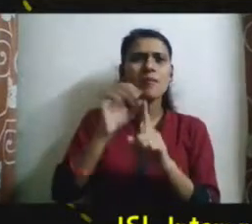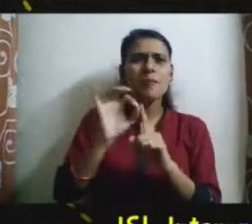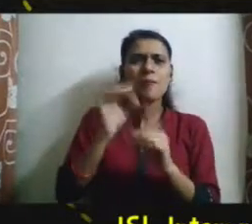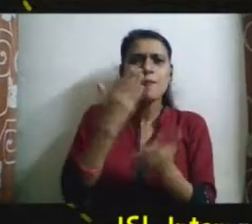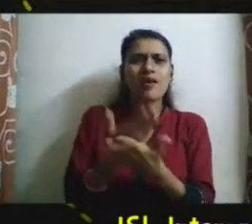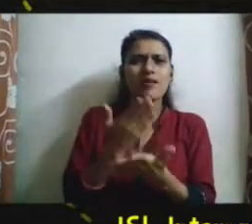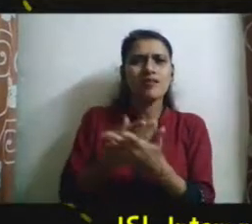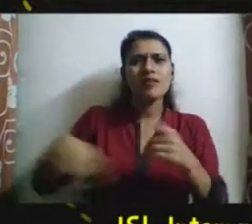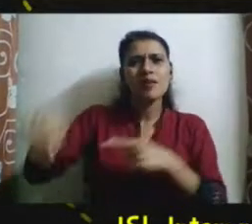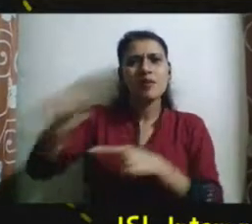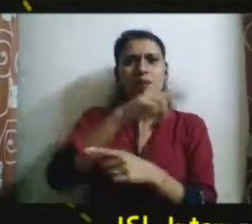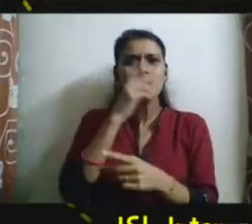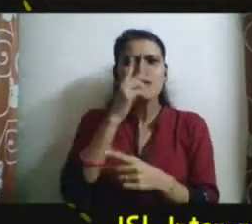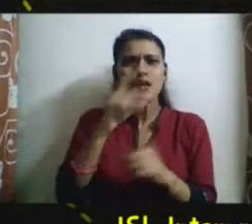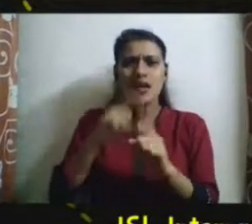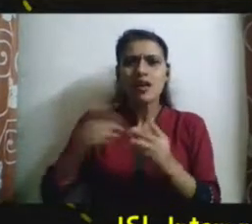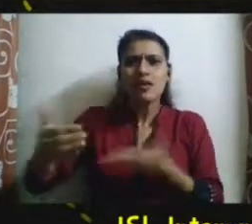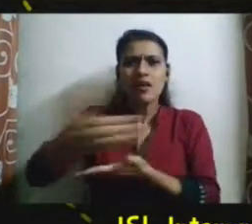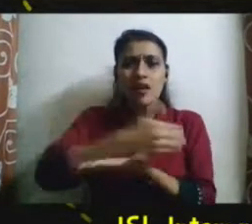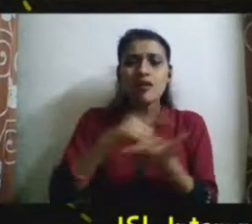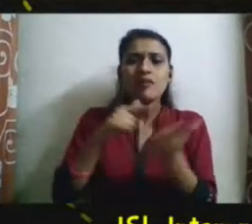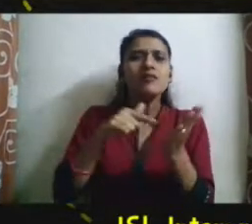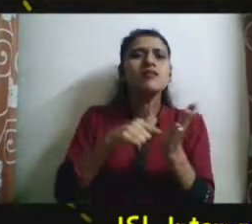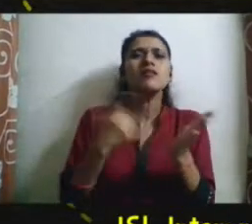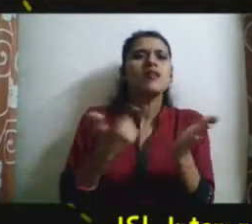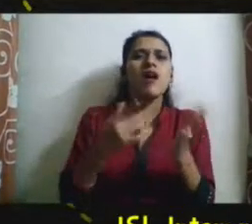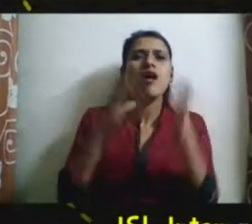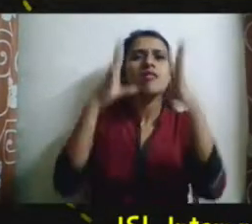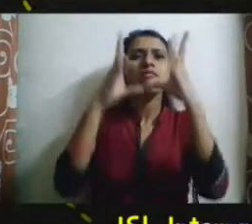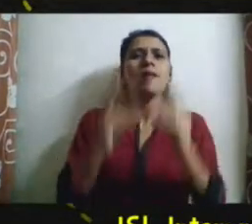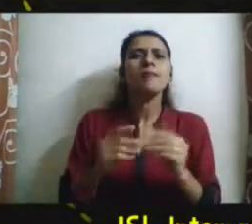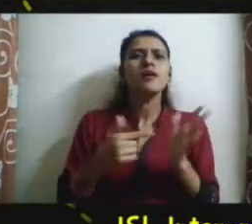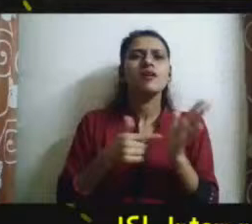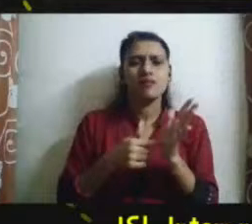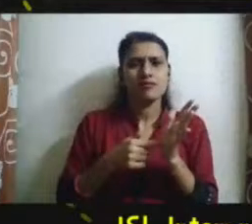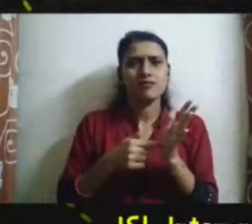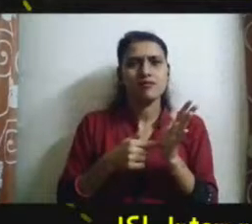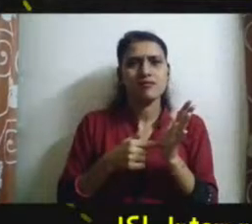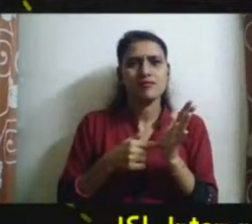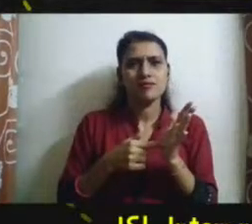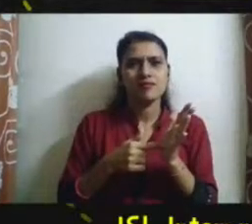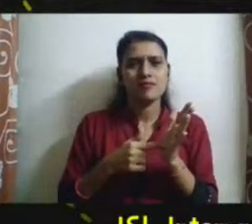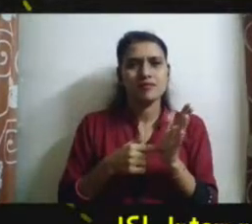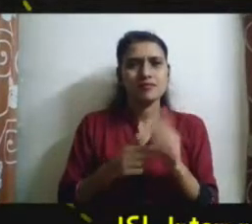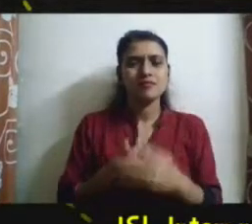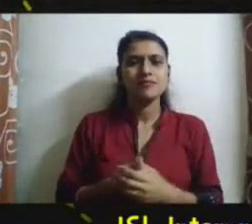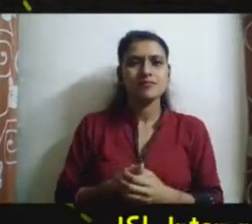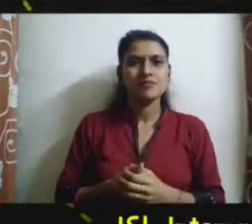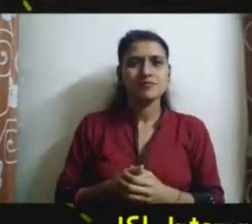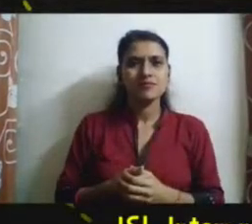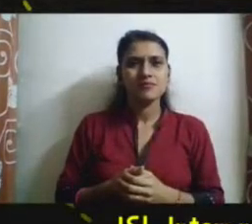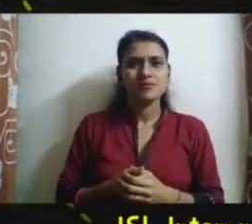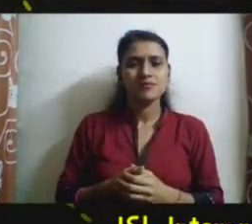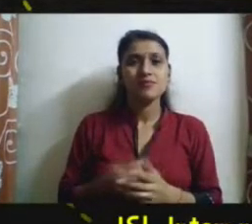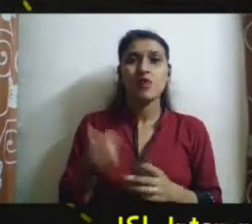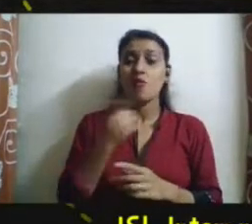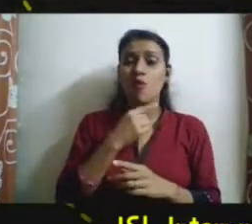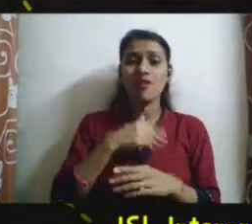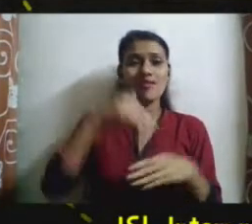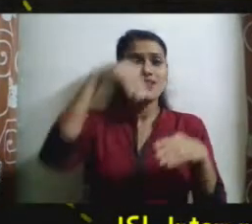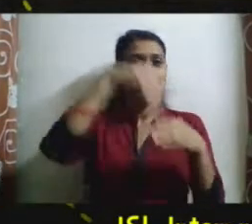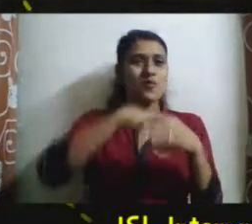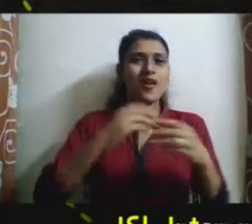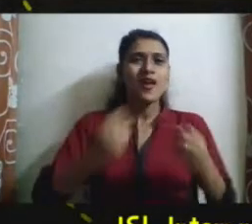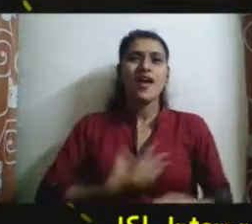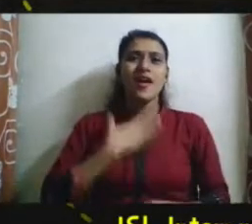data is always seen as being numbers. And as Vishaka Datta said in her pleasure pocket talk, that if